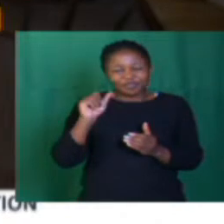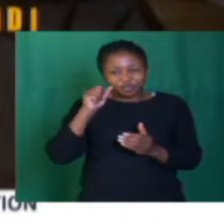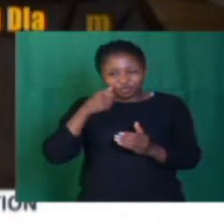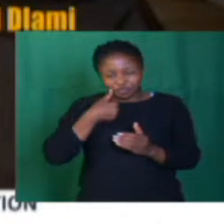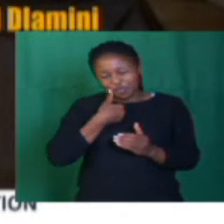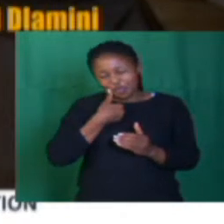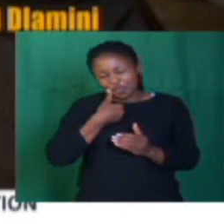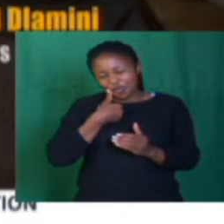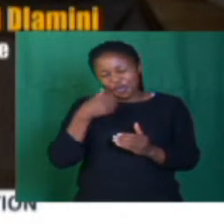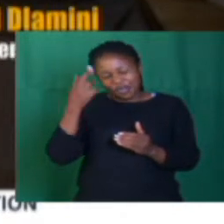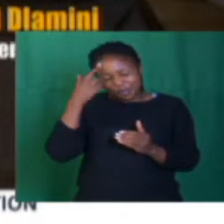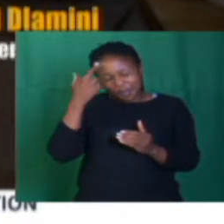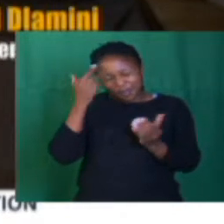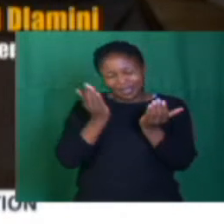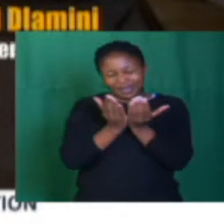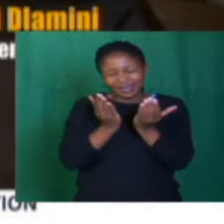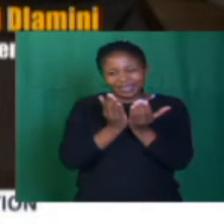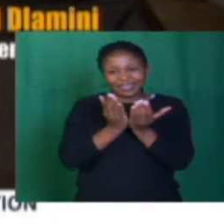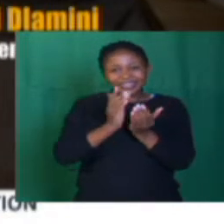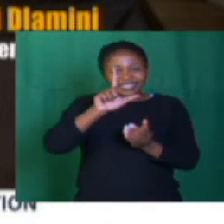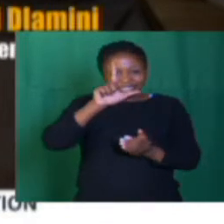until 2:30 p.m. we have